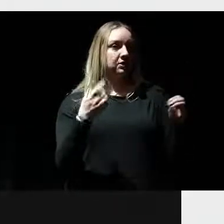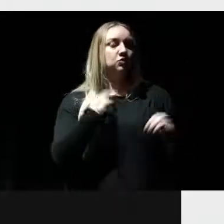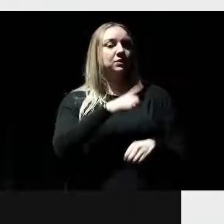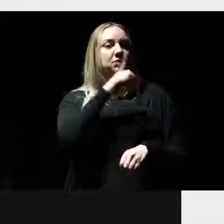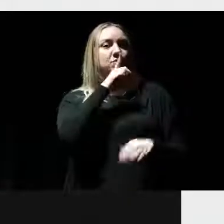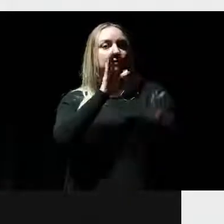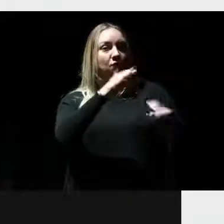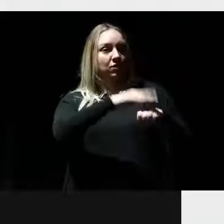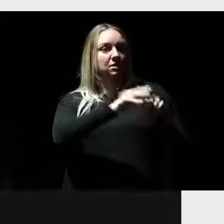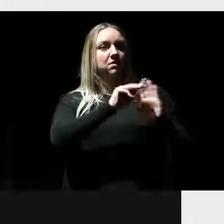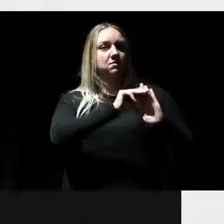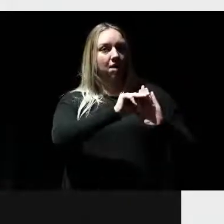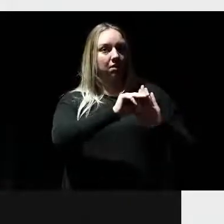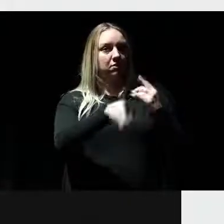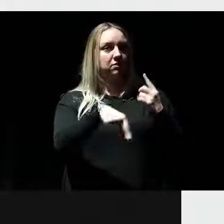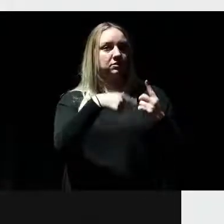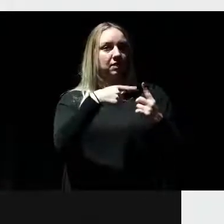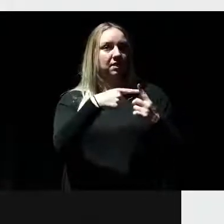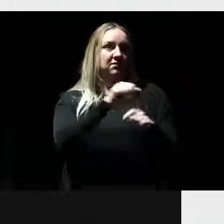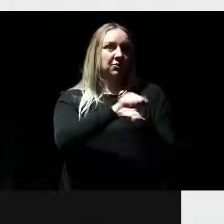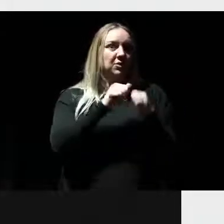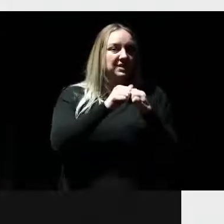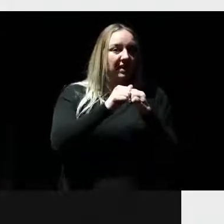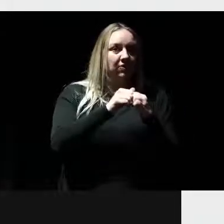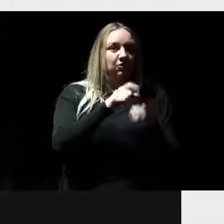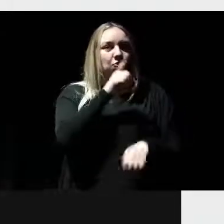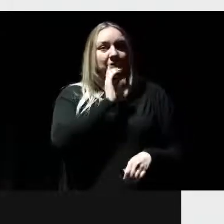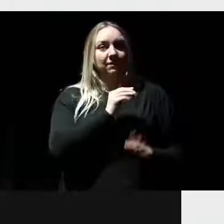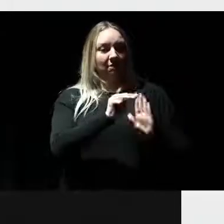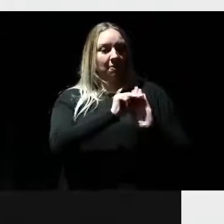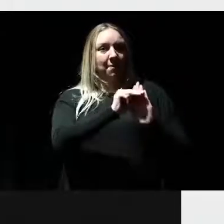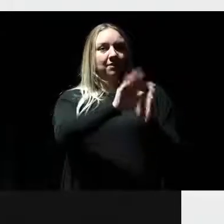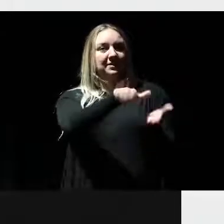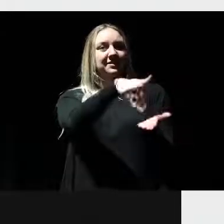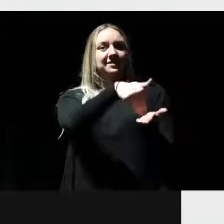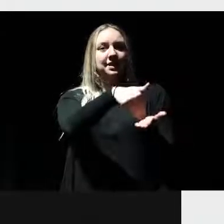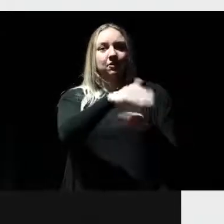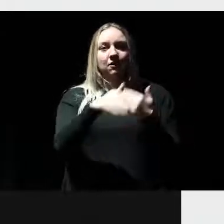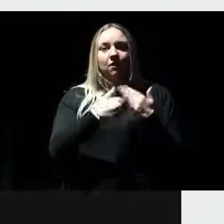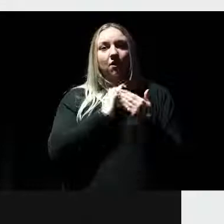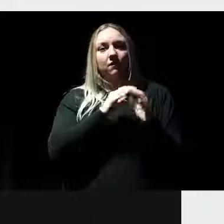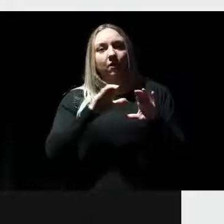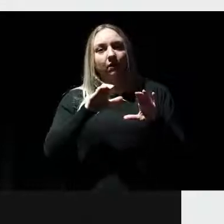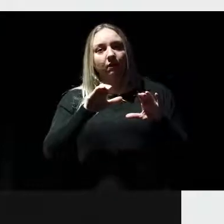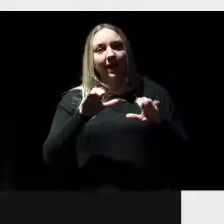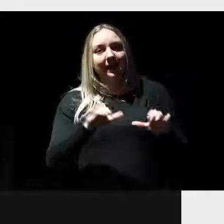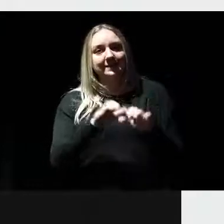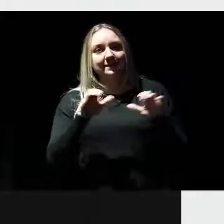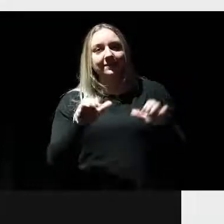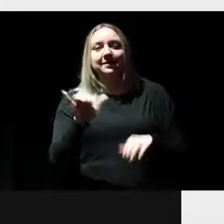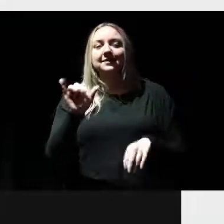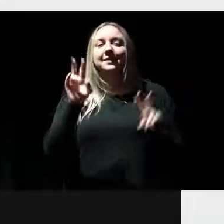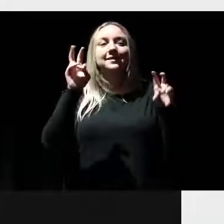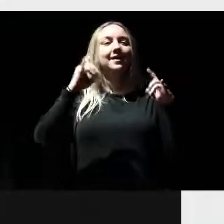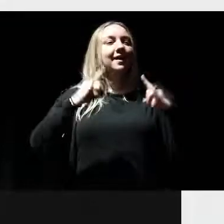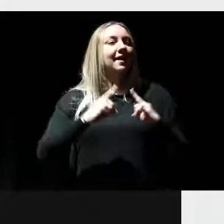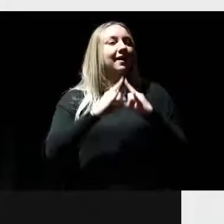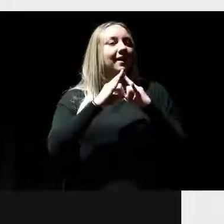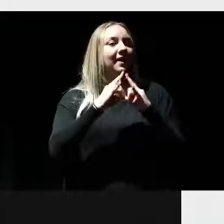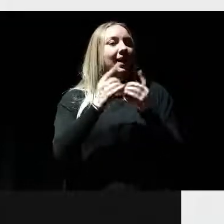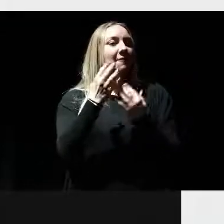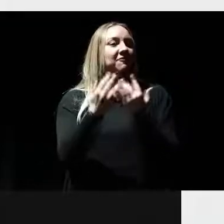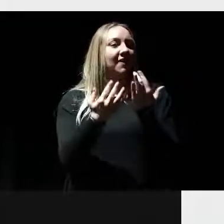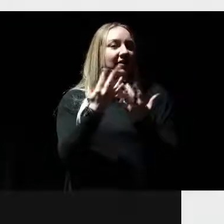models. They become almost the campfire of activity that we're all collected around. And much of the